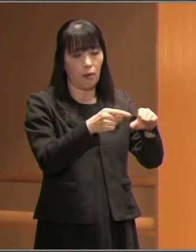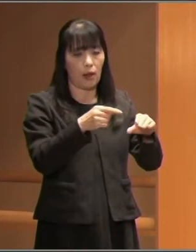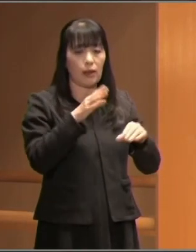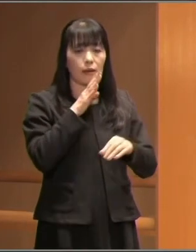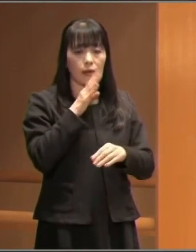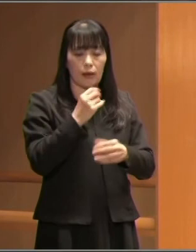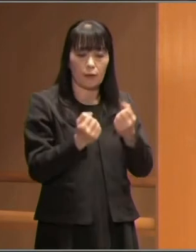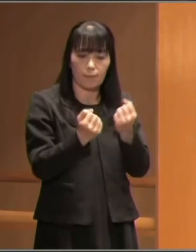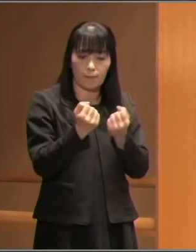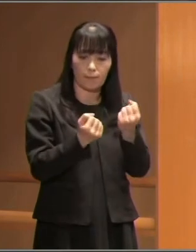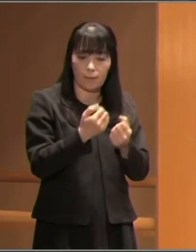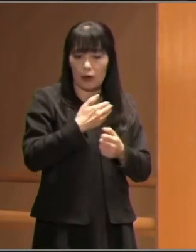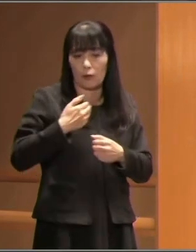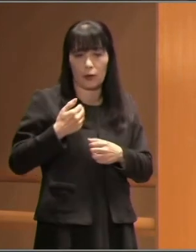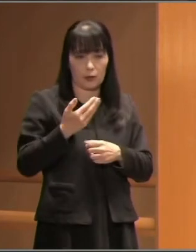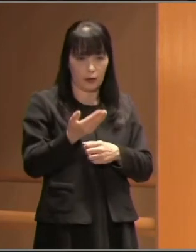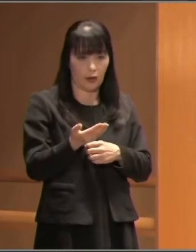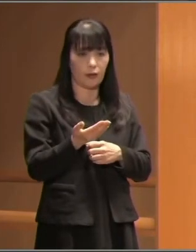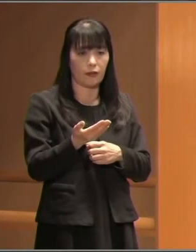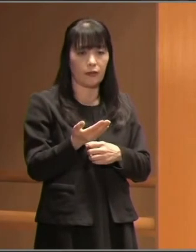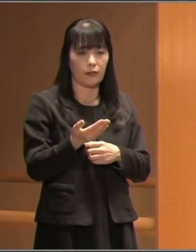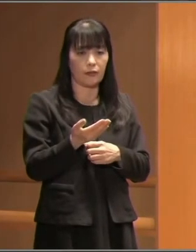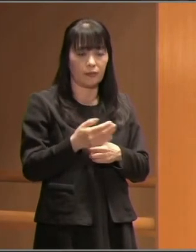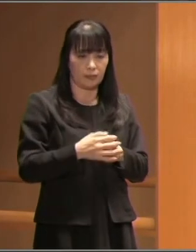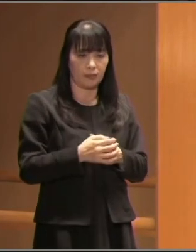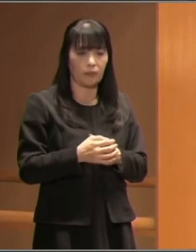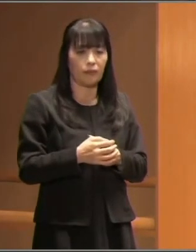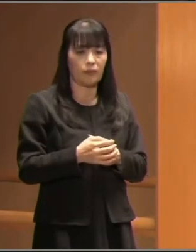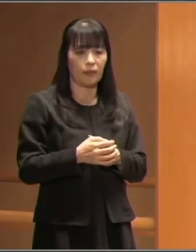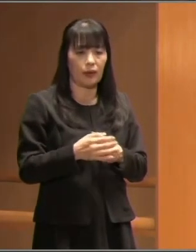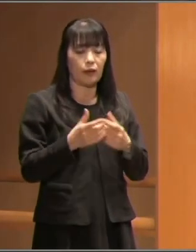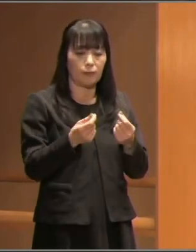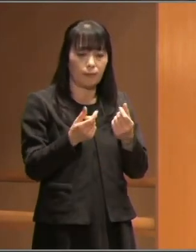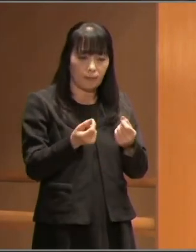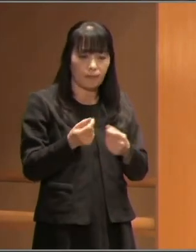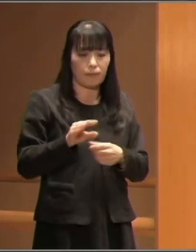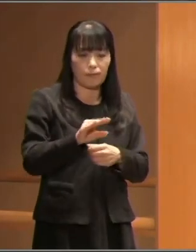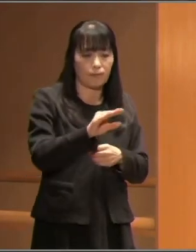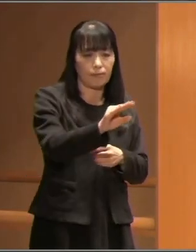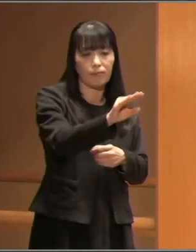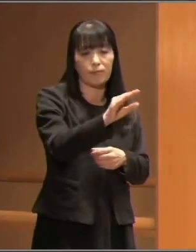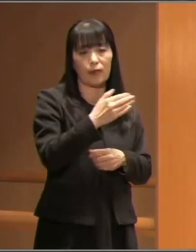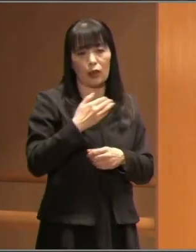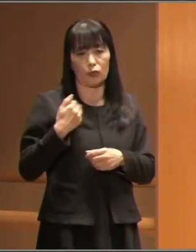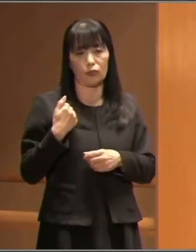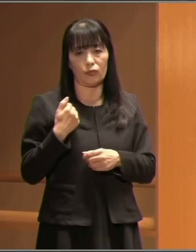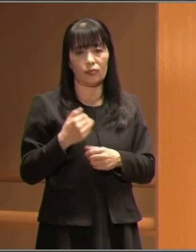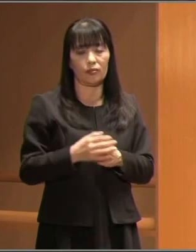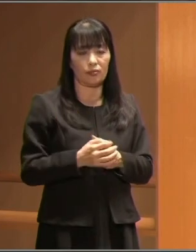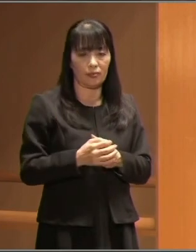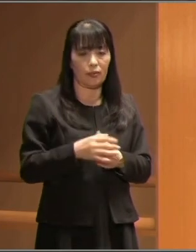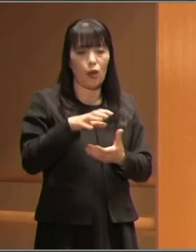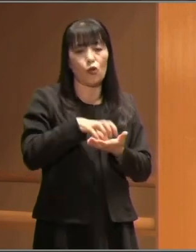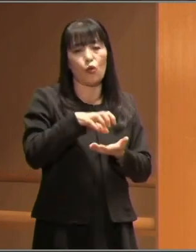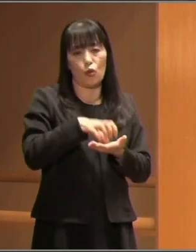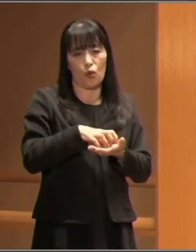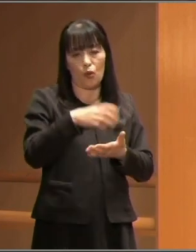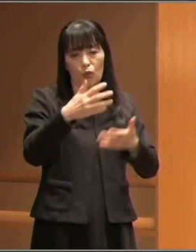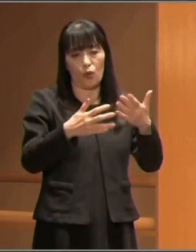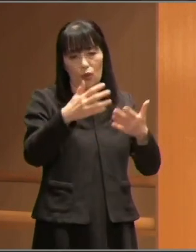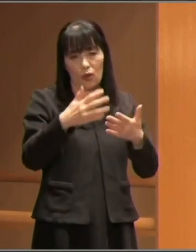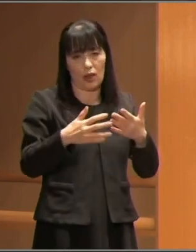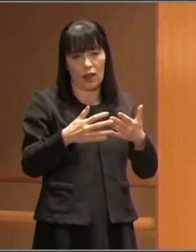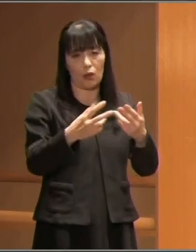being operated. But so they asked question, can this concept car really run? And actually it can run.